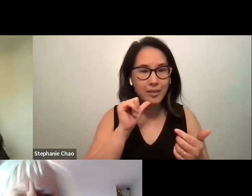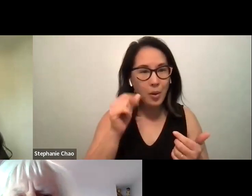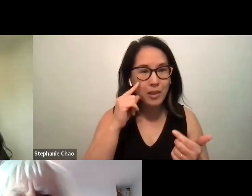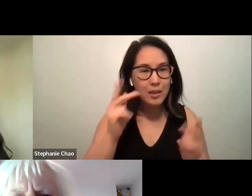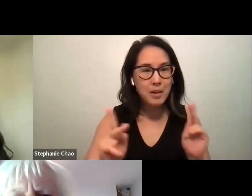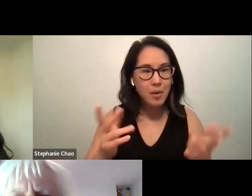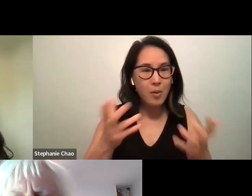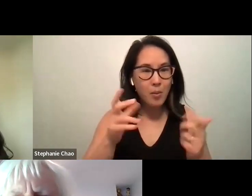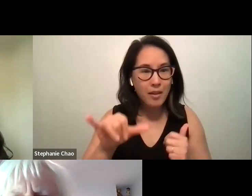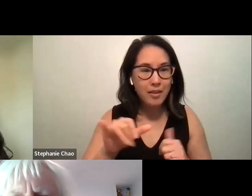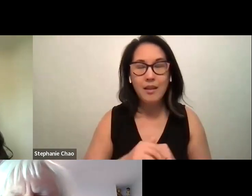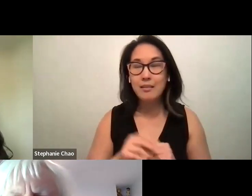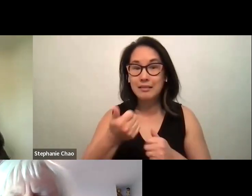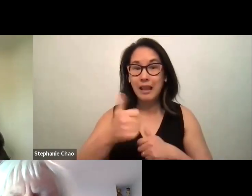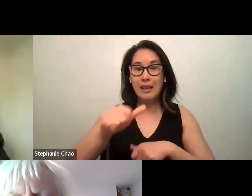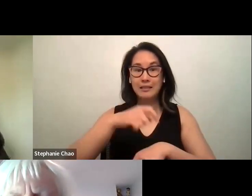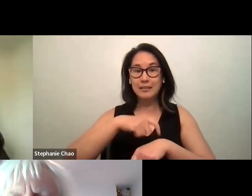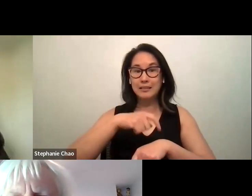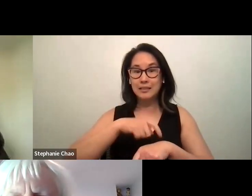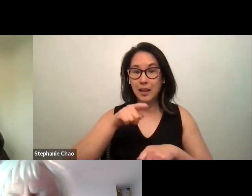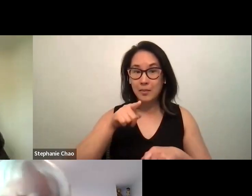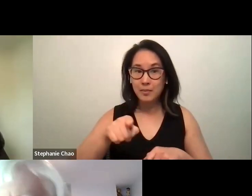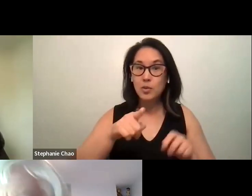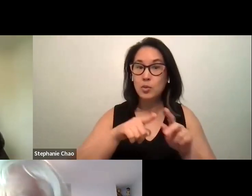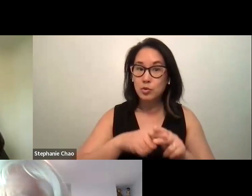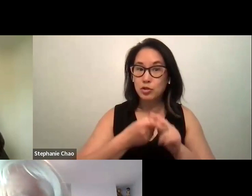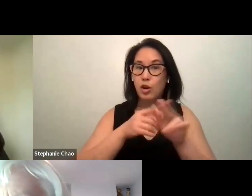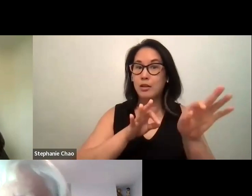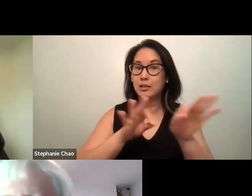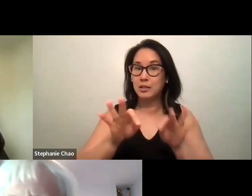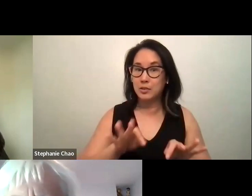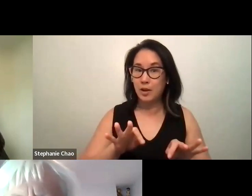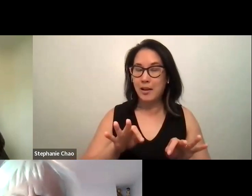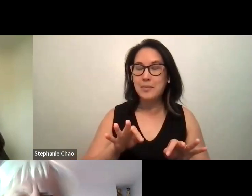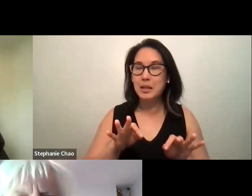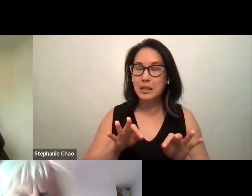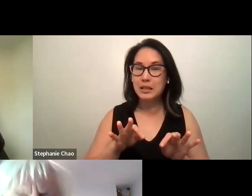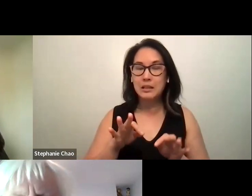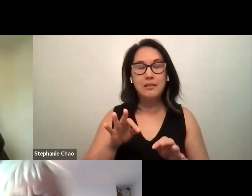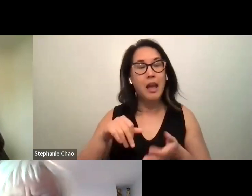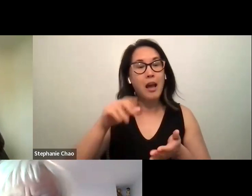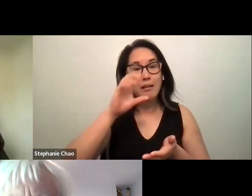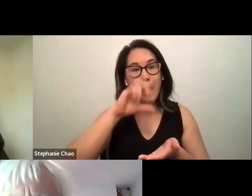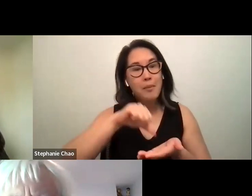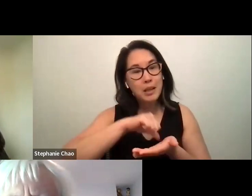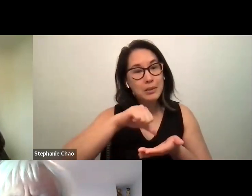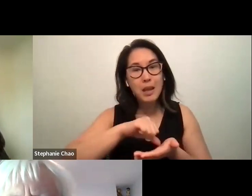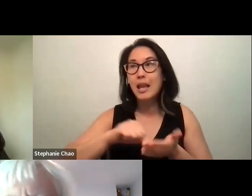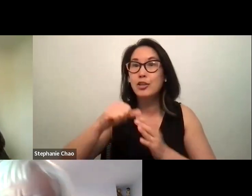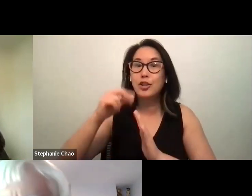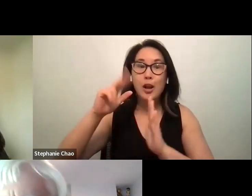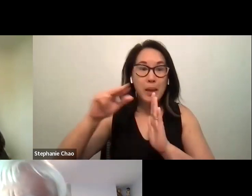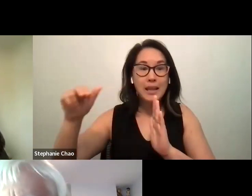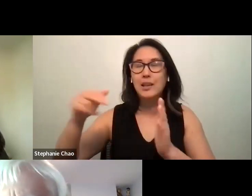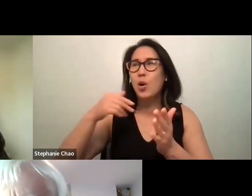because anytime you start describing, a page of a comic or a painting or whatever it is,